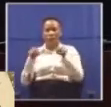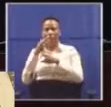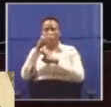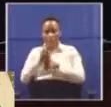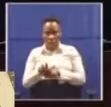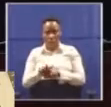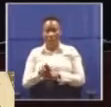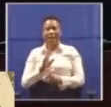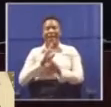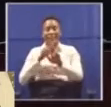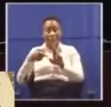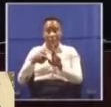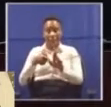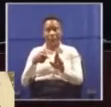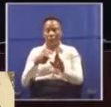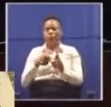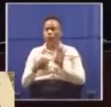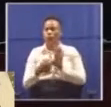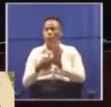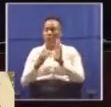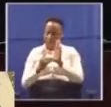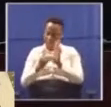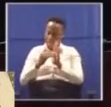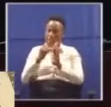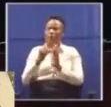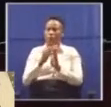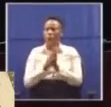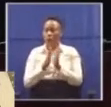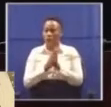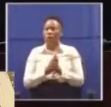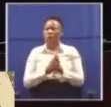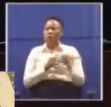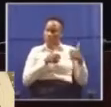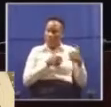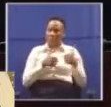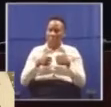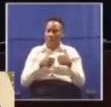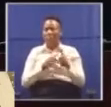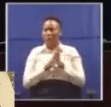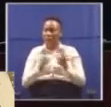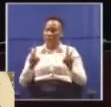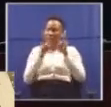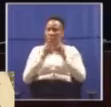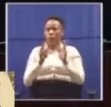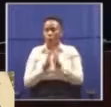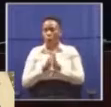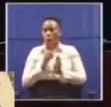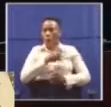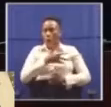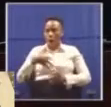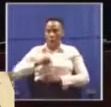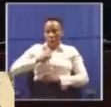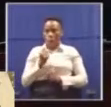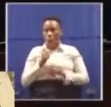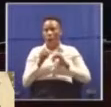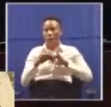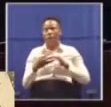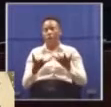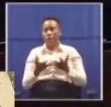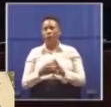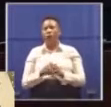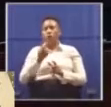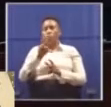the increase of intimate partner violence, 13% across the world and 20% across